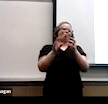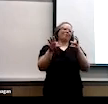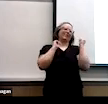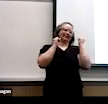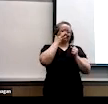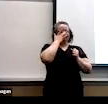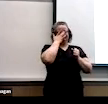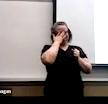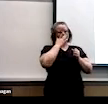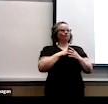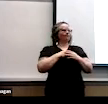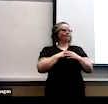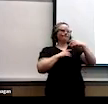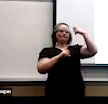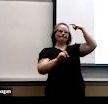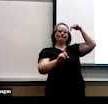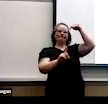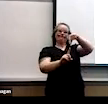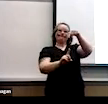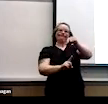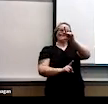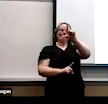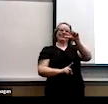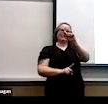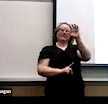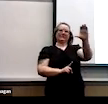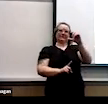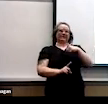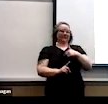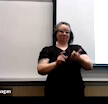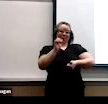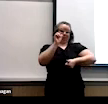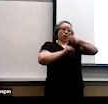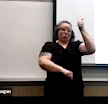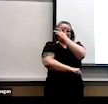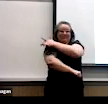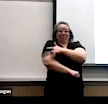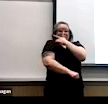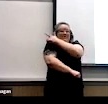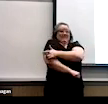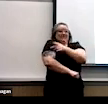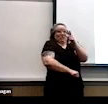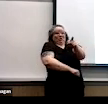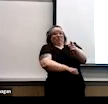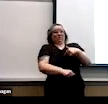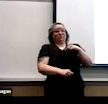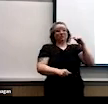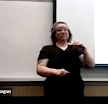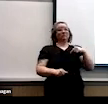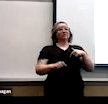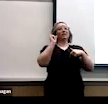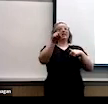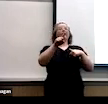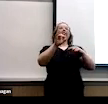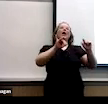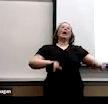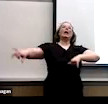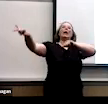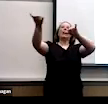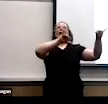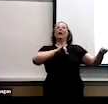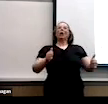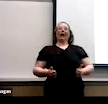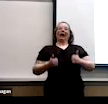have full life expectancies, full long-term life expectancies. Many of them do. But